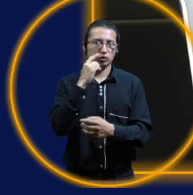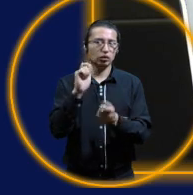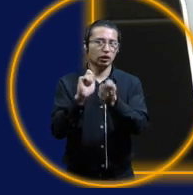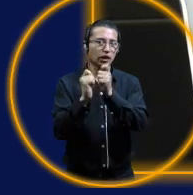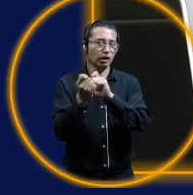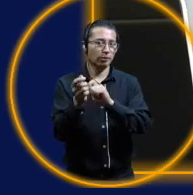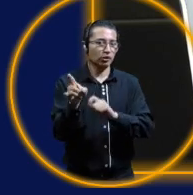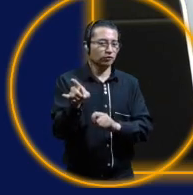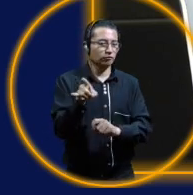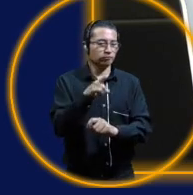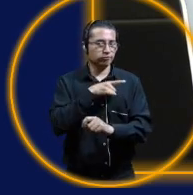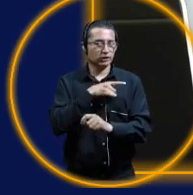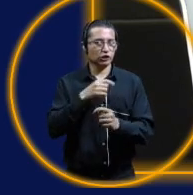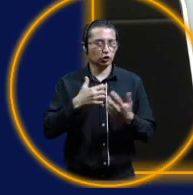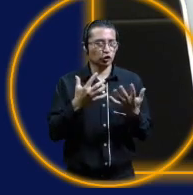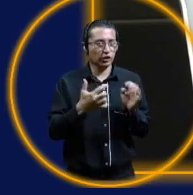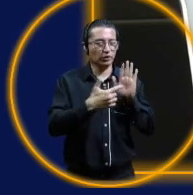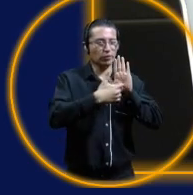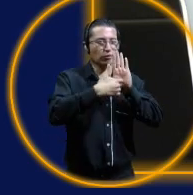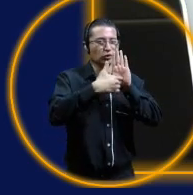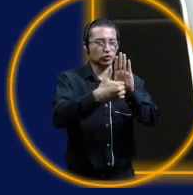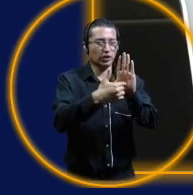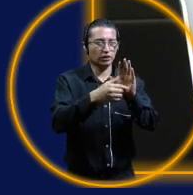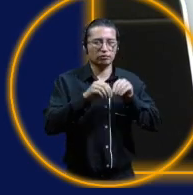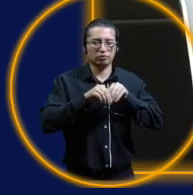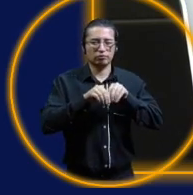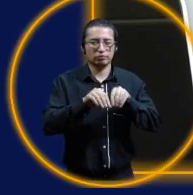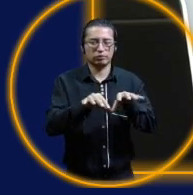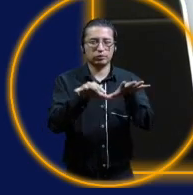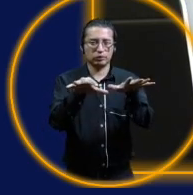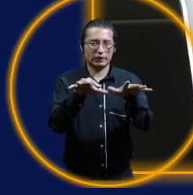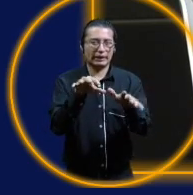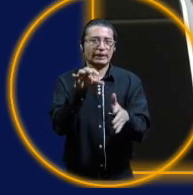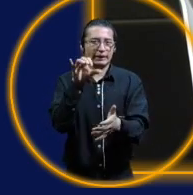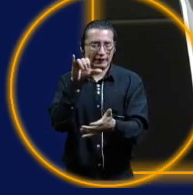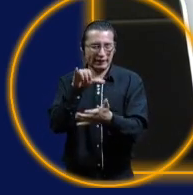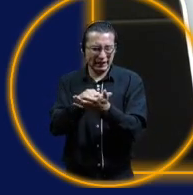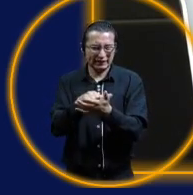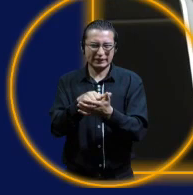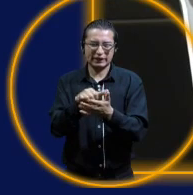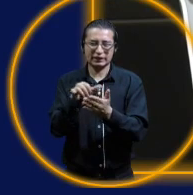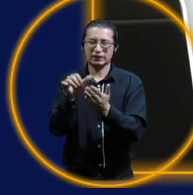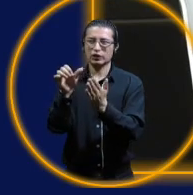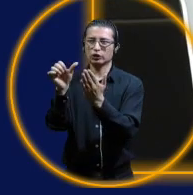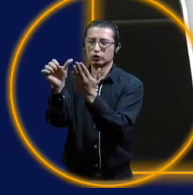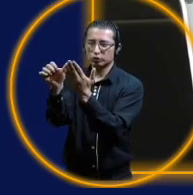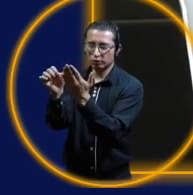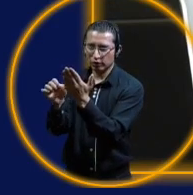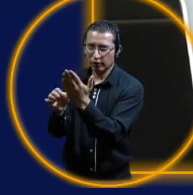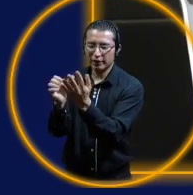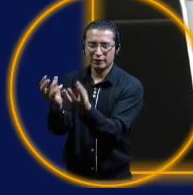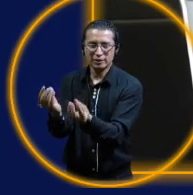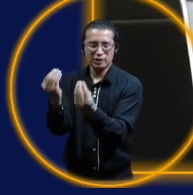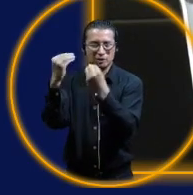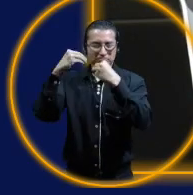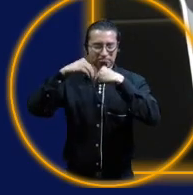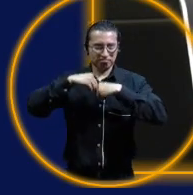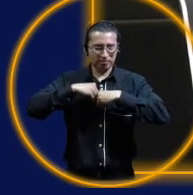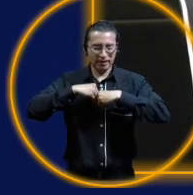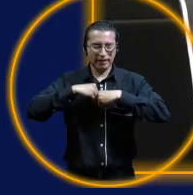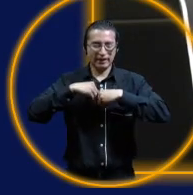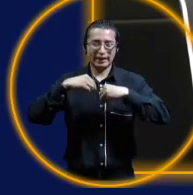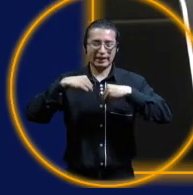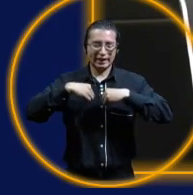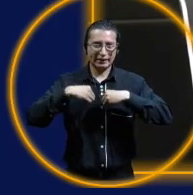And then like your brain thinks that's what that like platform does, is like brings you the most inspirational